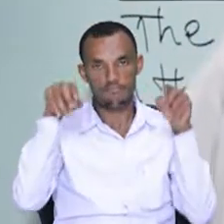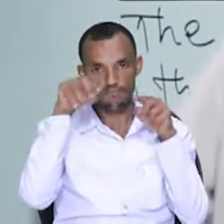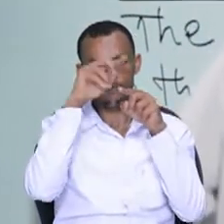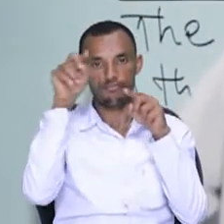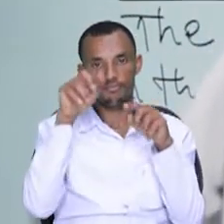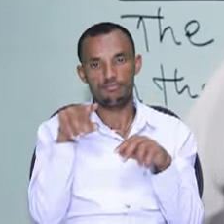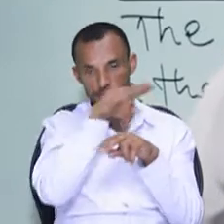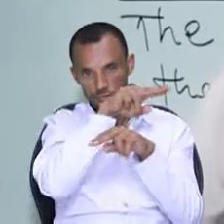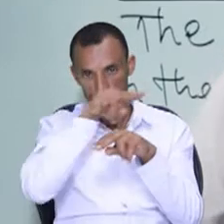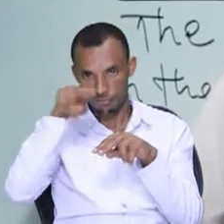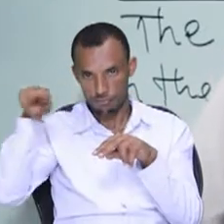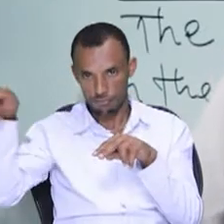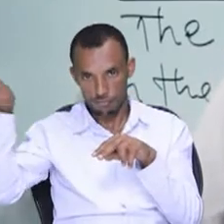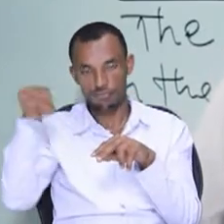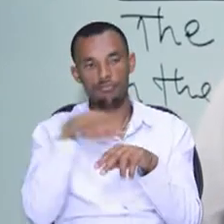periods.